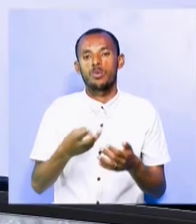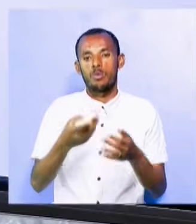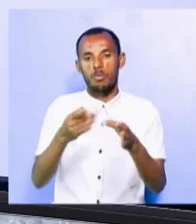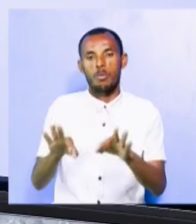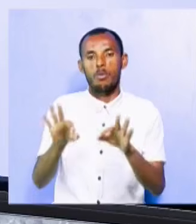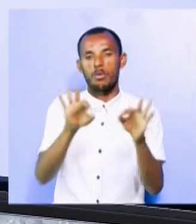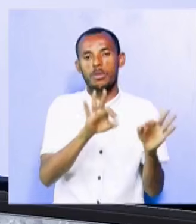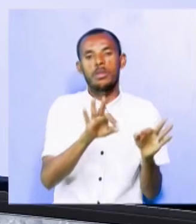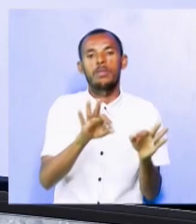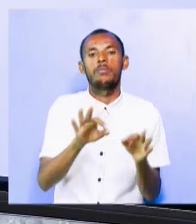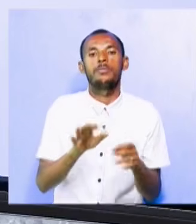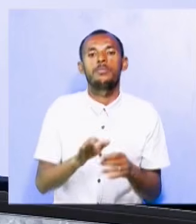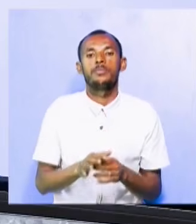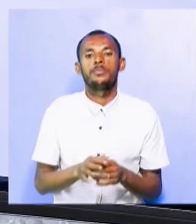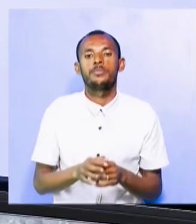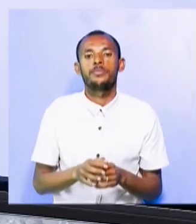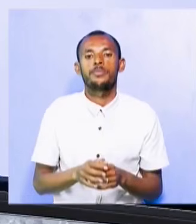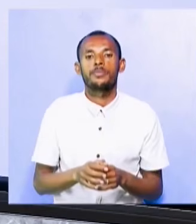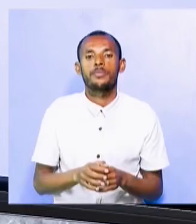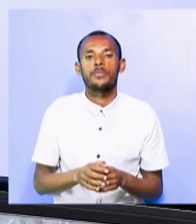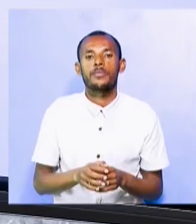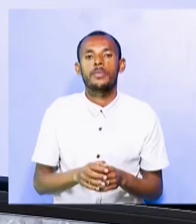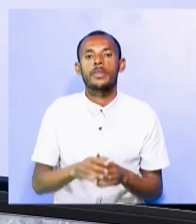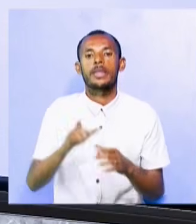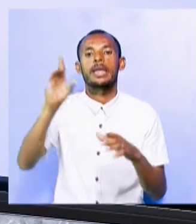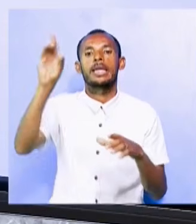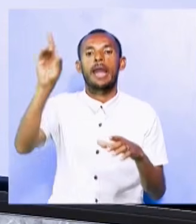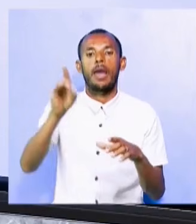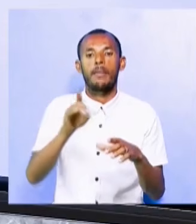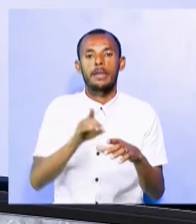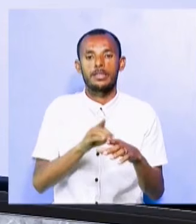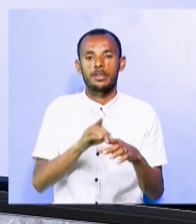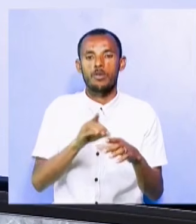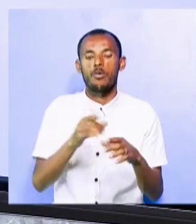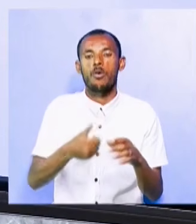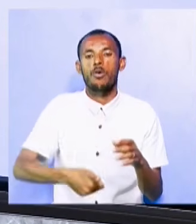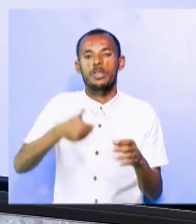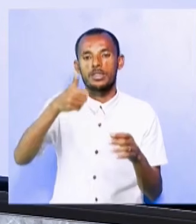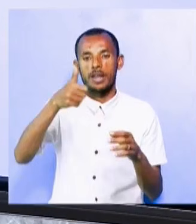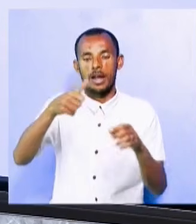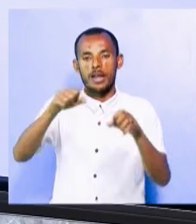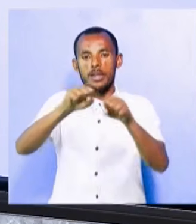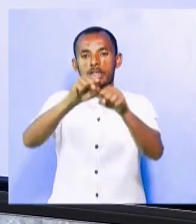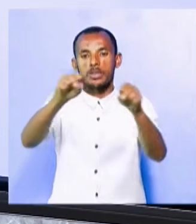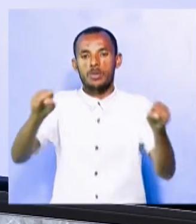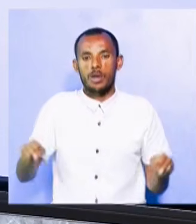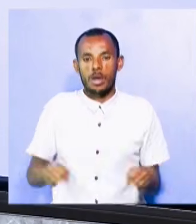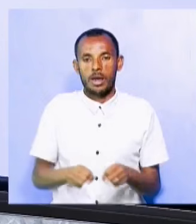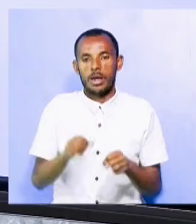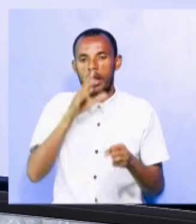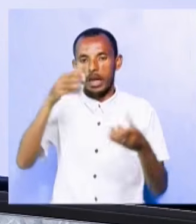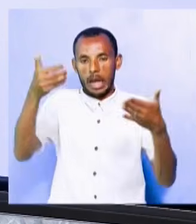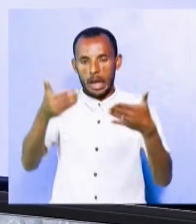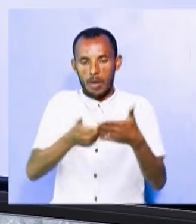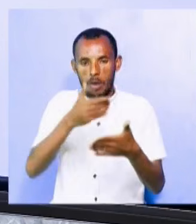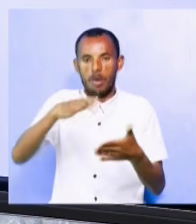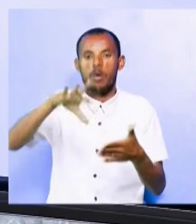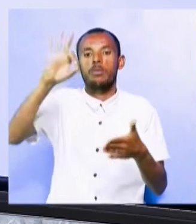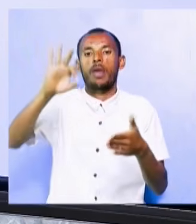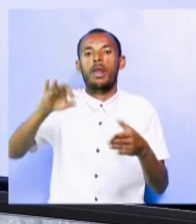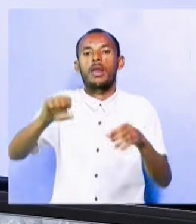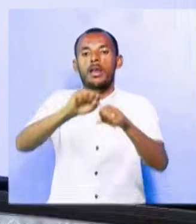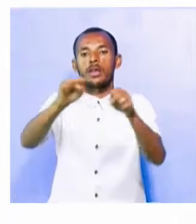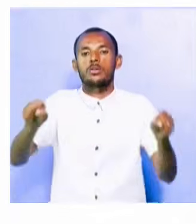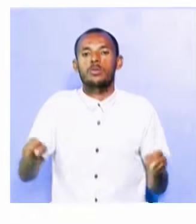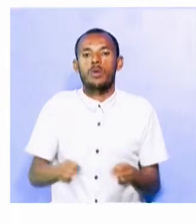put the dimension of the original square and the newly obtained square.